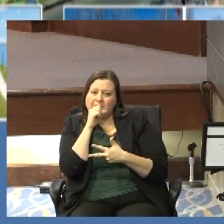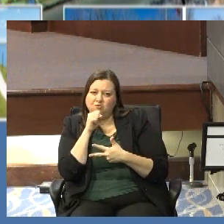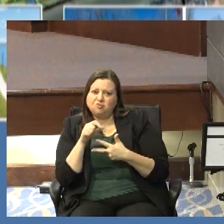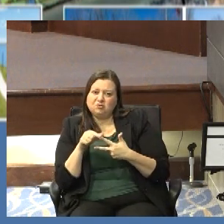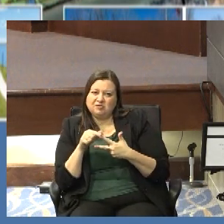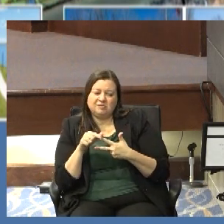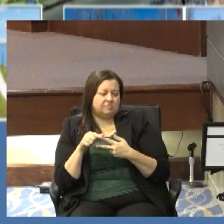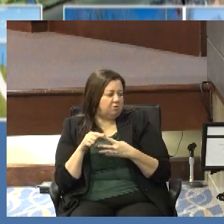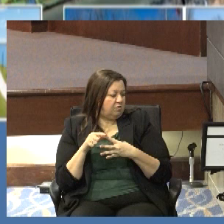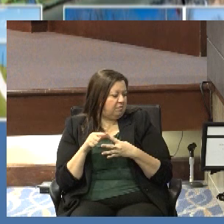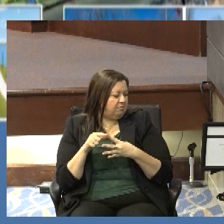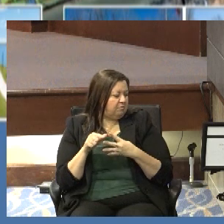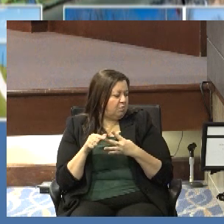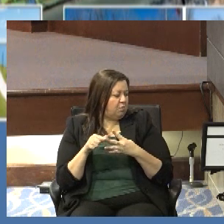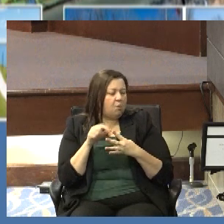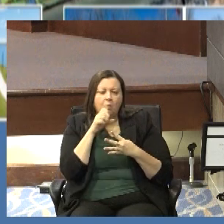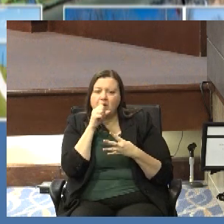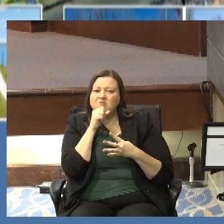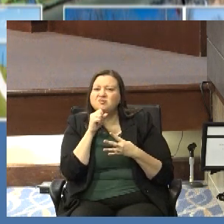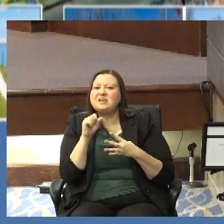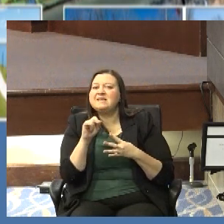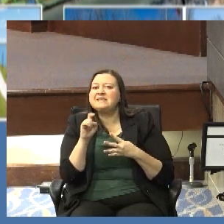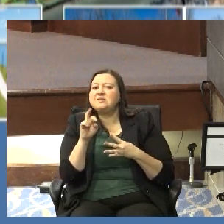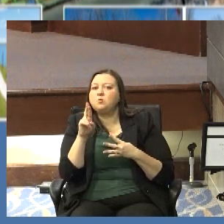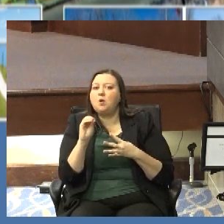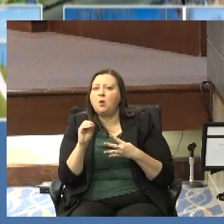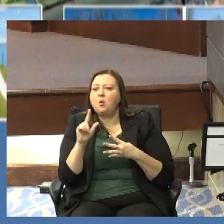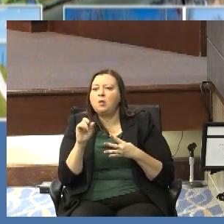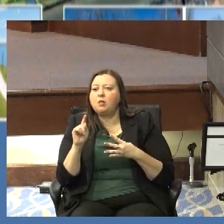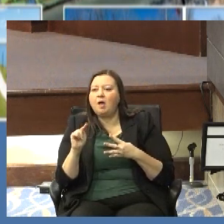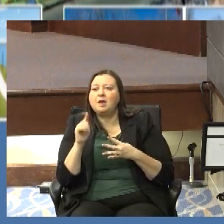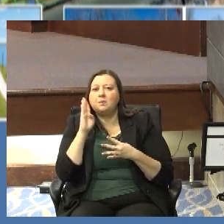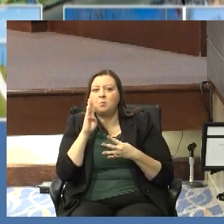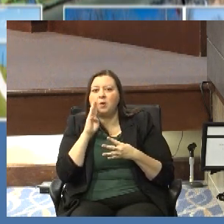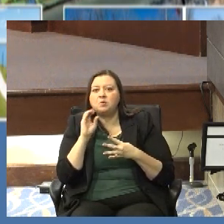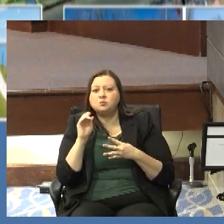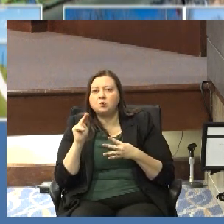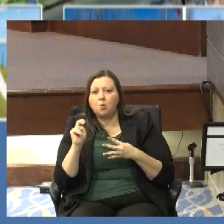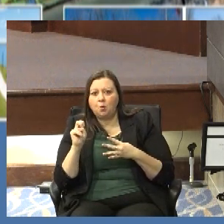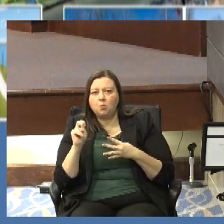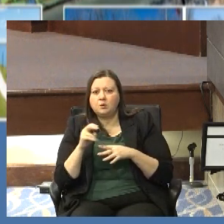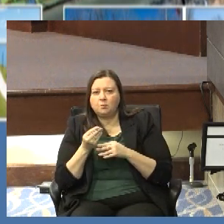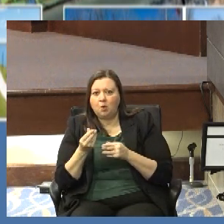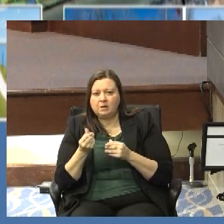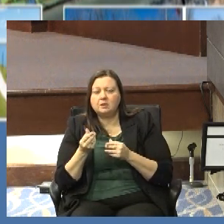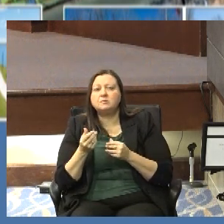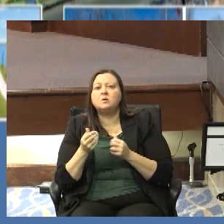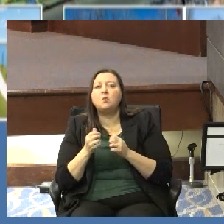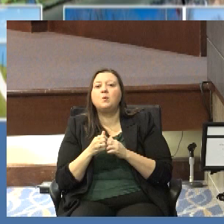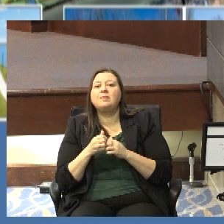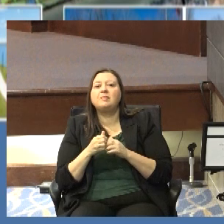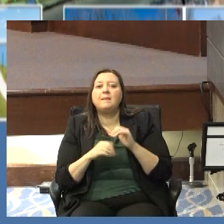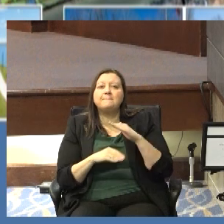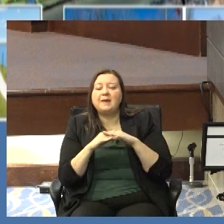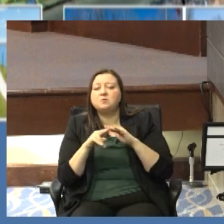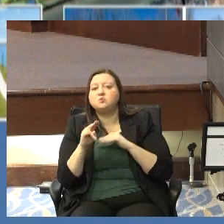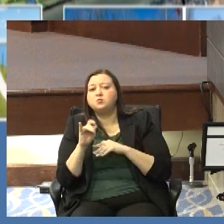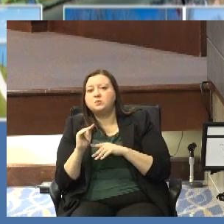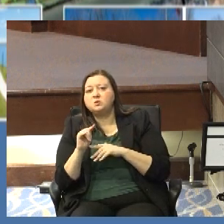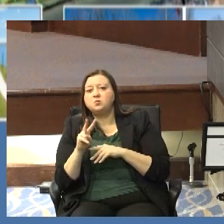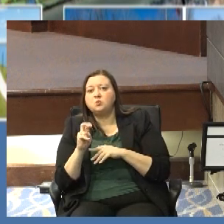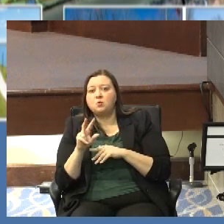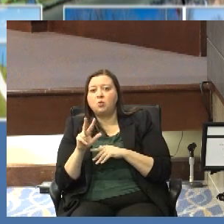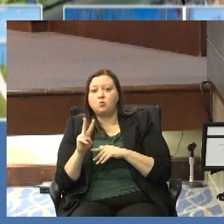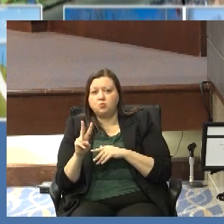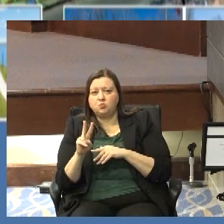on the map, are zero lot line, townhouse, brownstone product, with a max unit of 232 units in